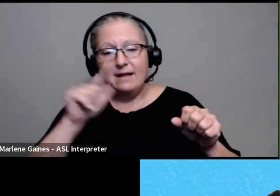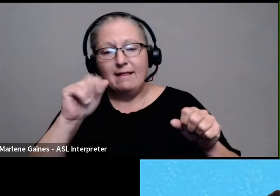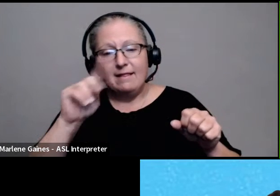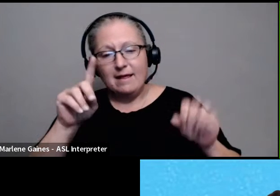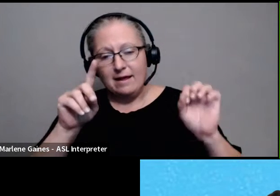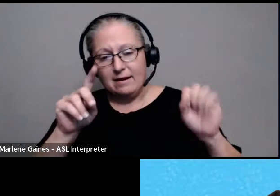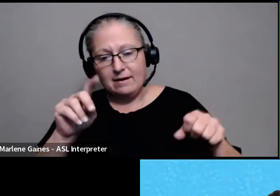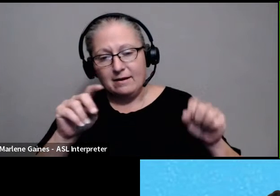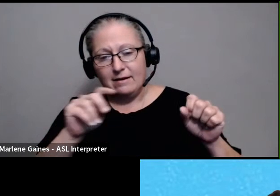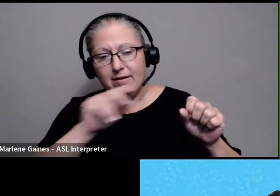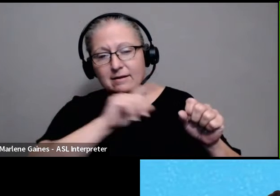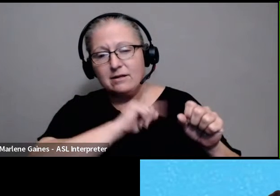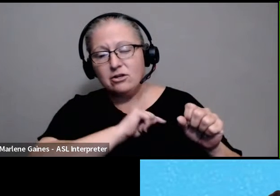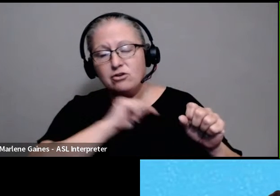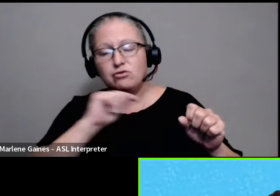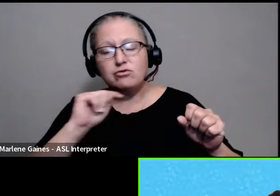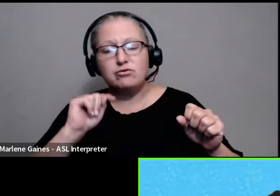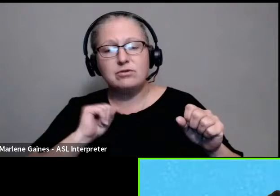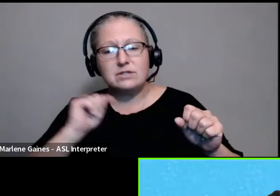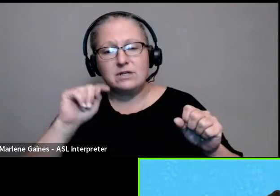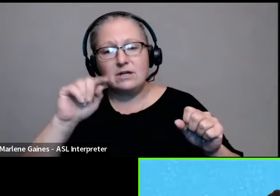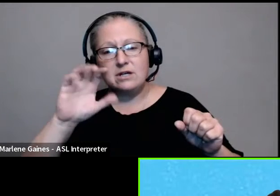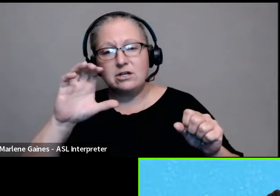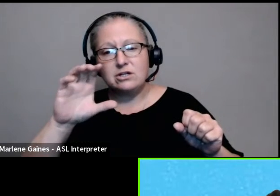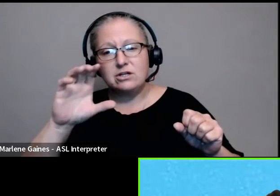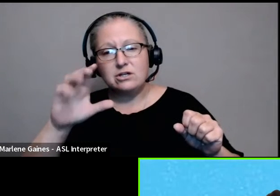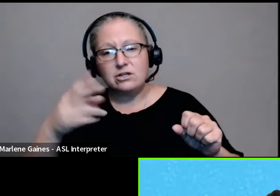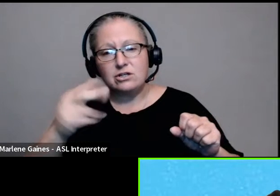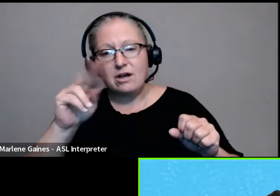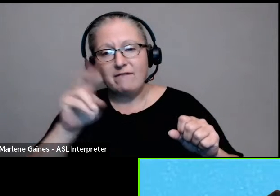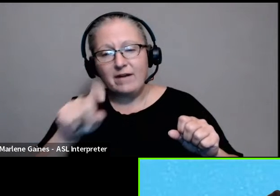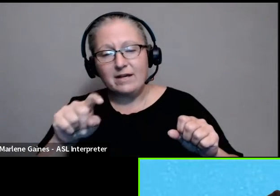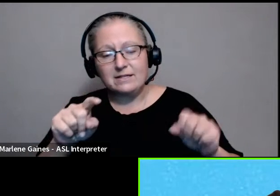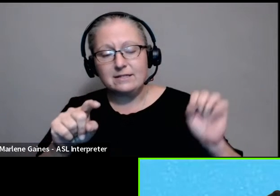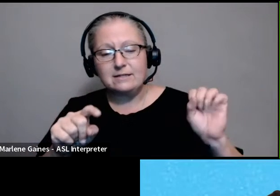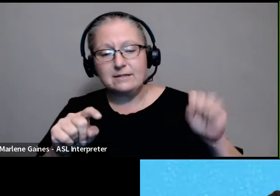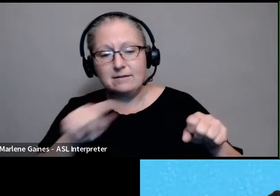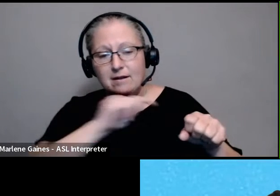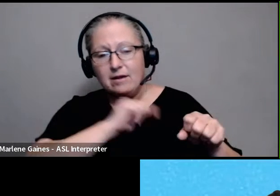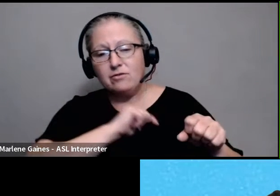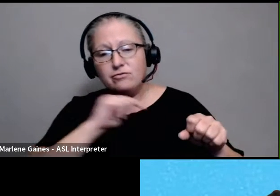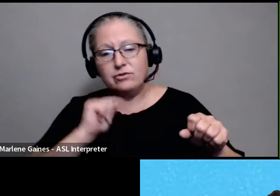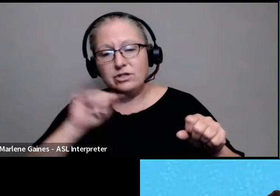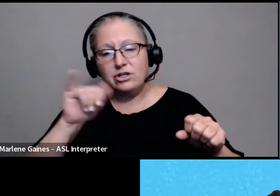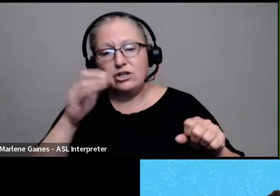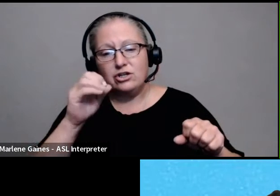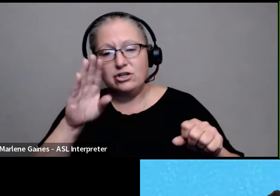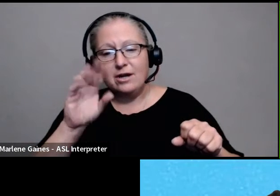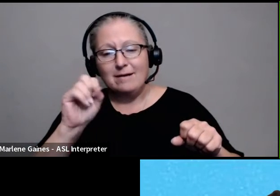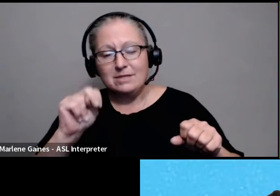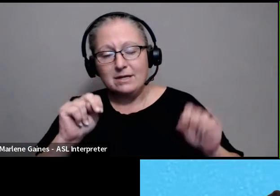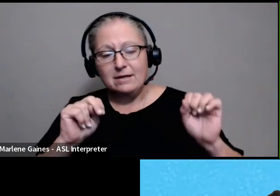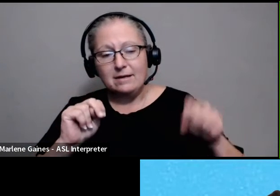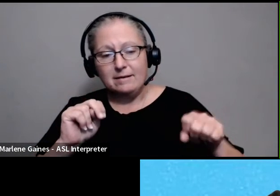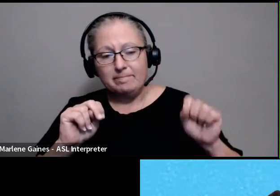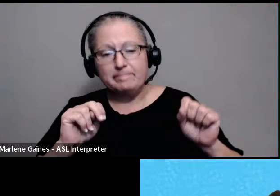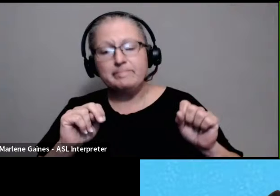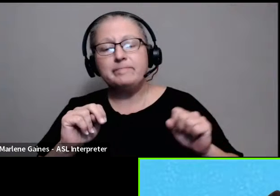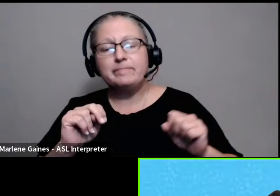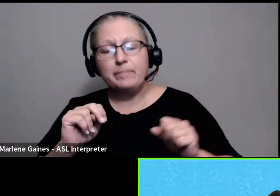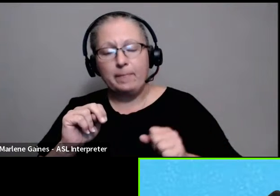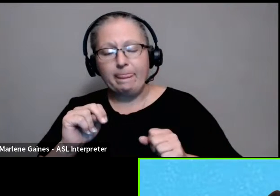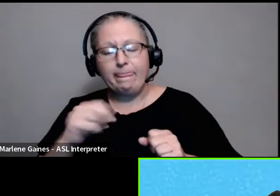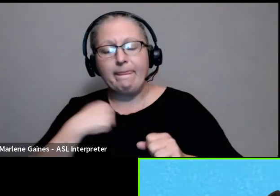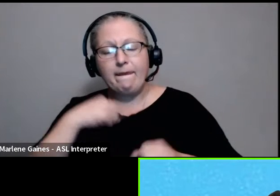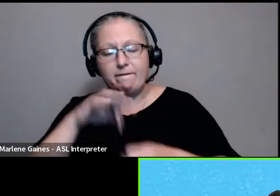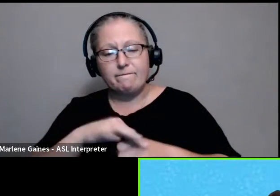Land, Aye. trustee Chavez, Aye. trustee Jacobson, Aye. and